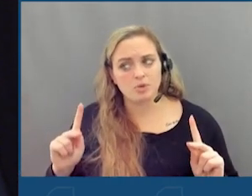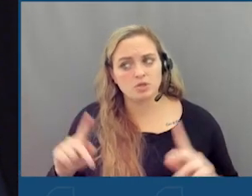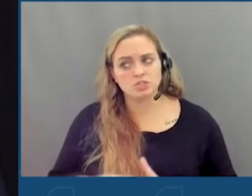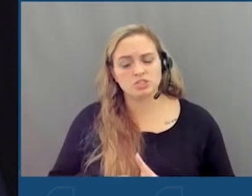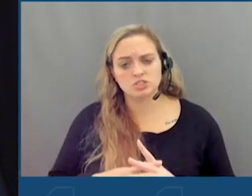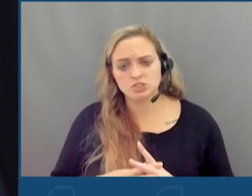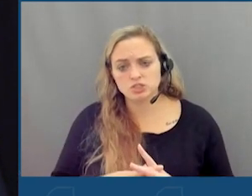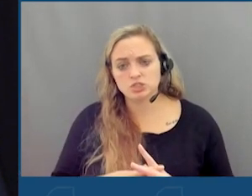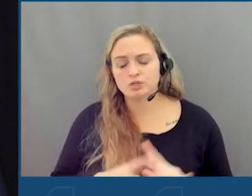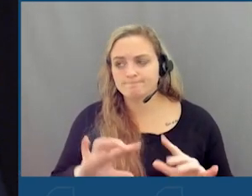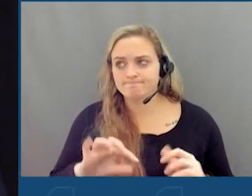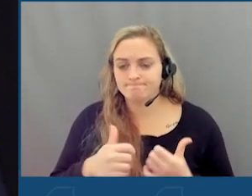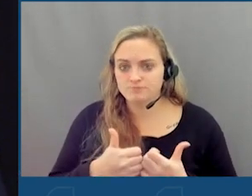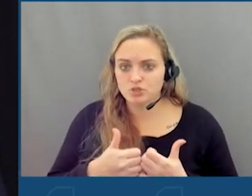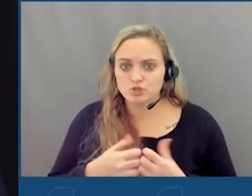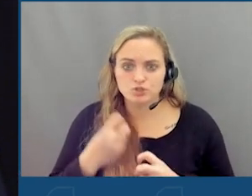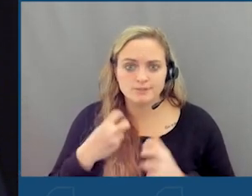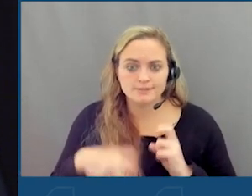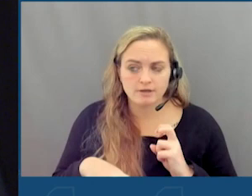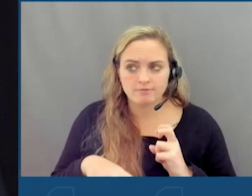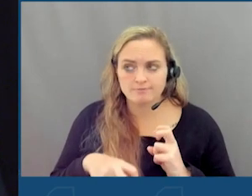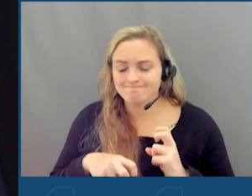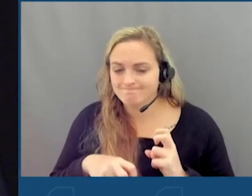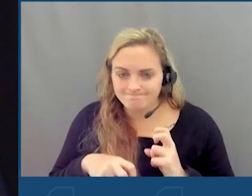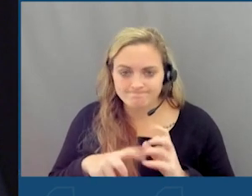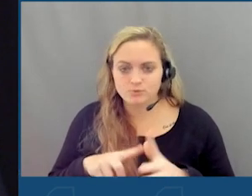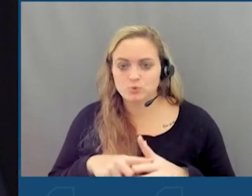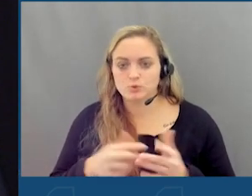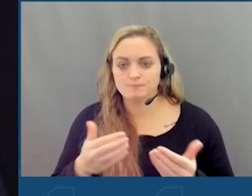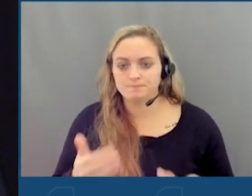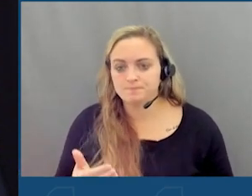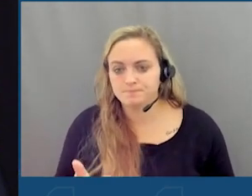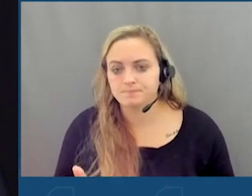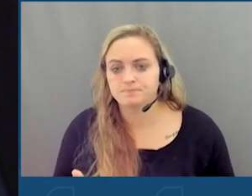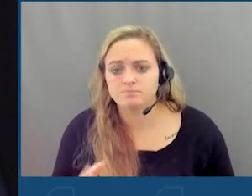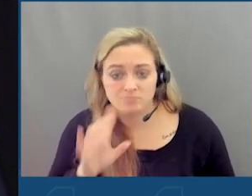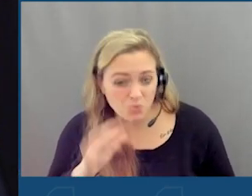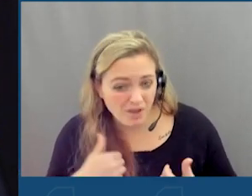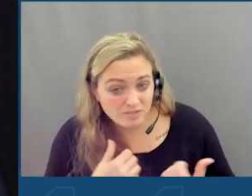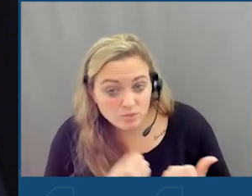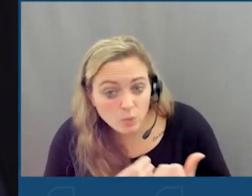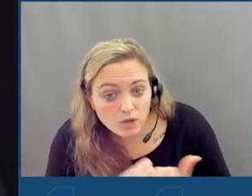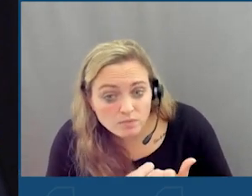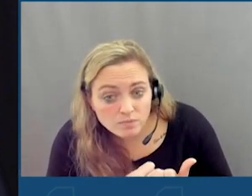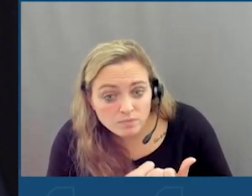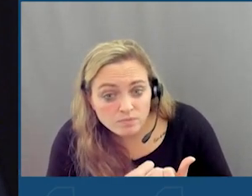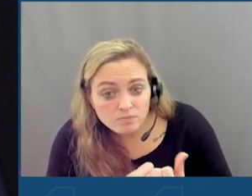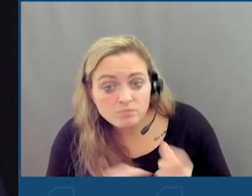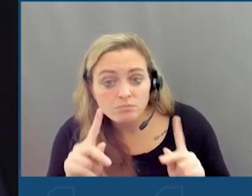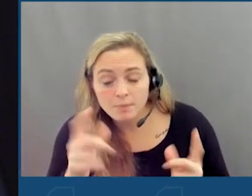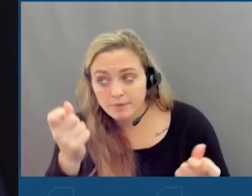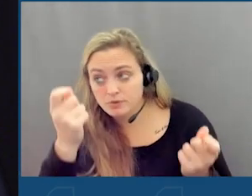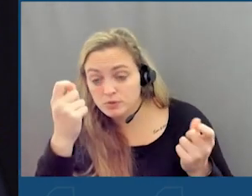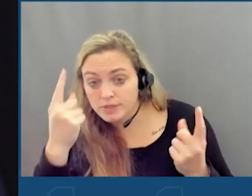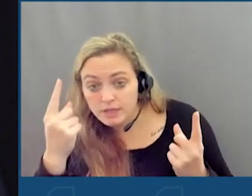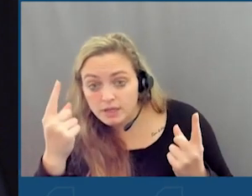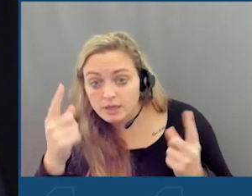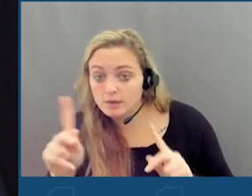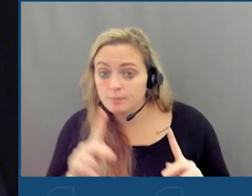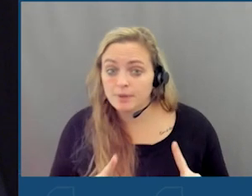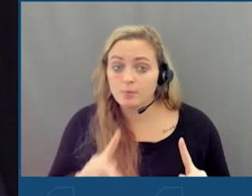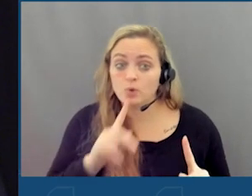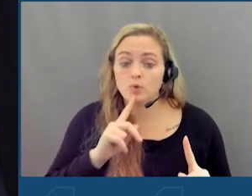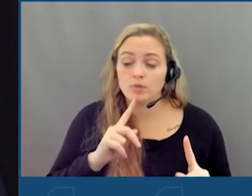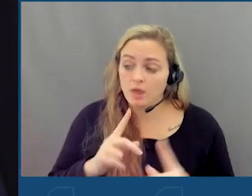really challenging, hard way. It comes down to whether you have support. Do you have people who understand? People literally hold